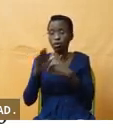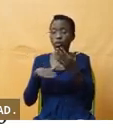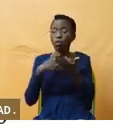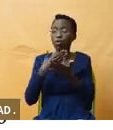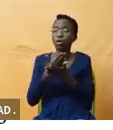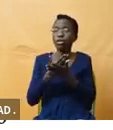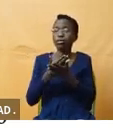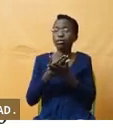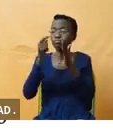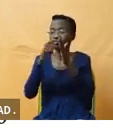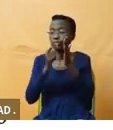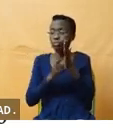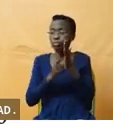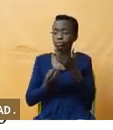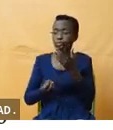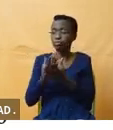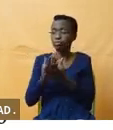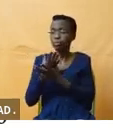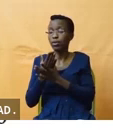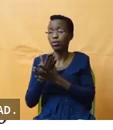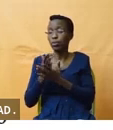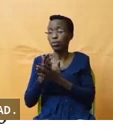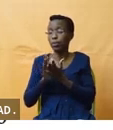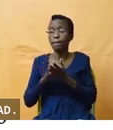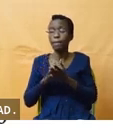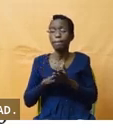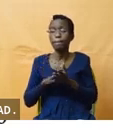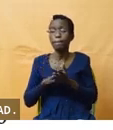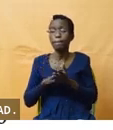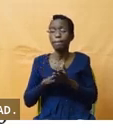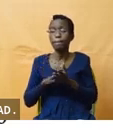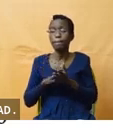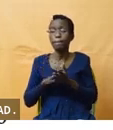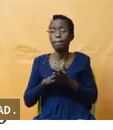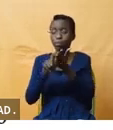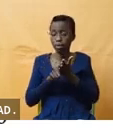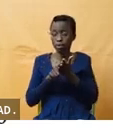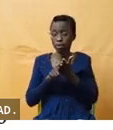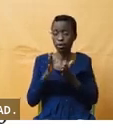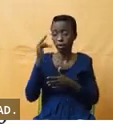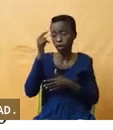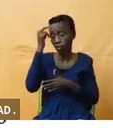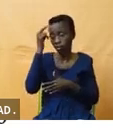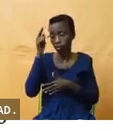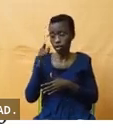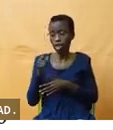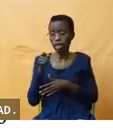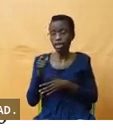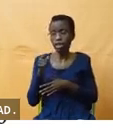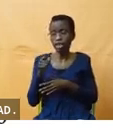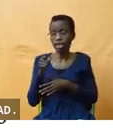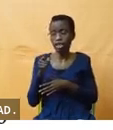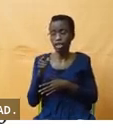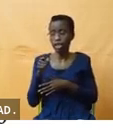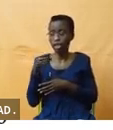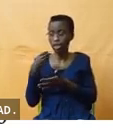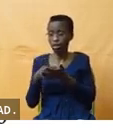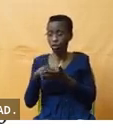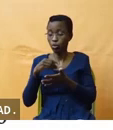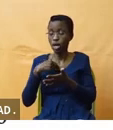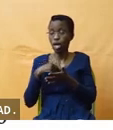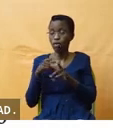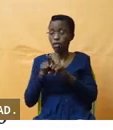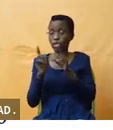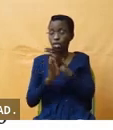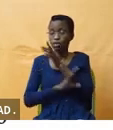the issue of public debt, because this is where now you identify these are the expenditures that you have as a country, and this is the revenue that you've collected.